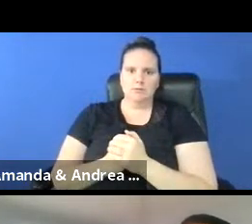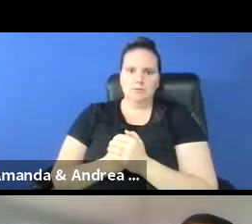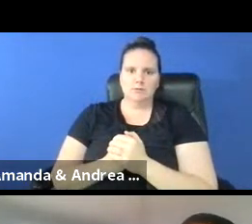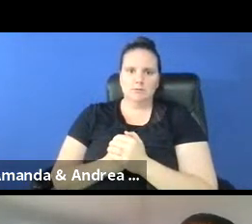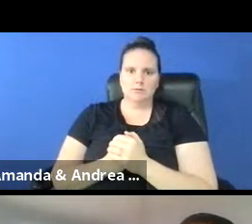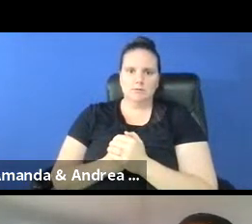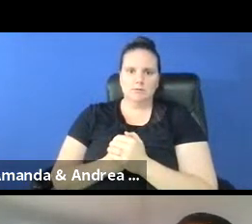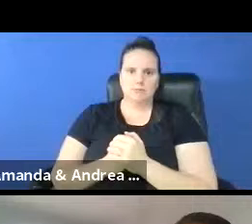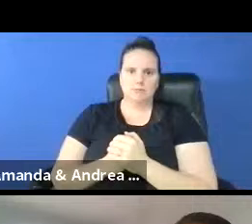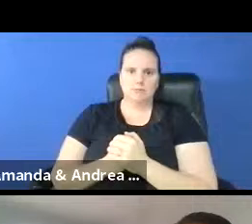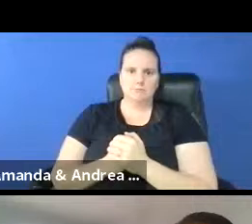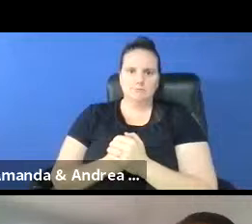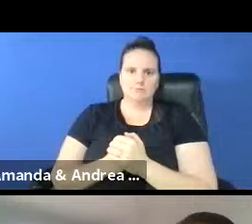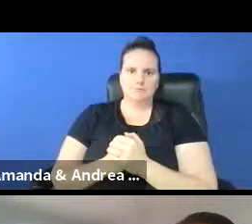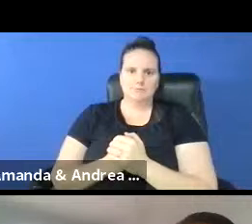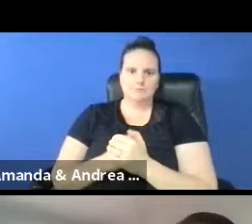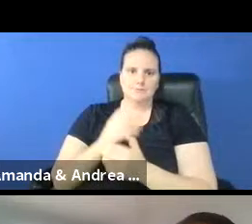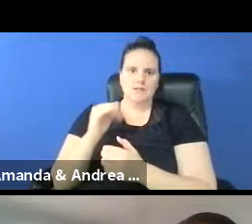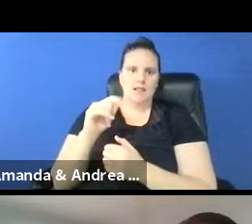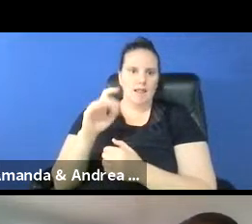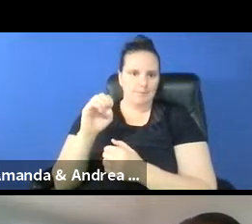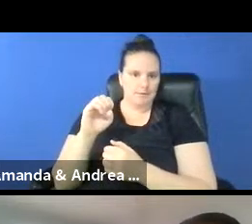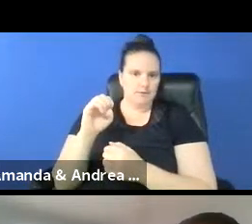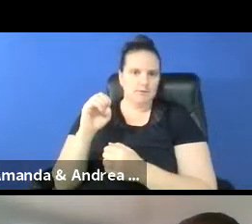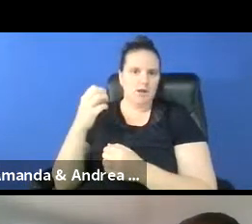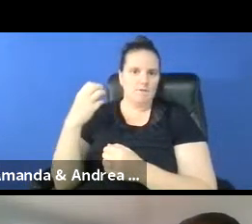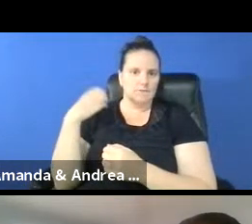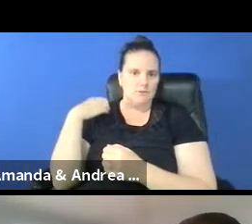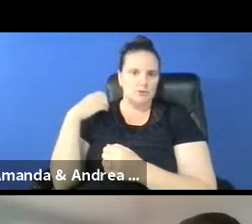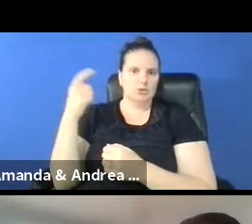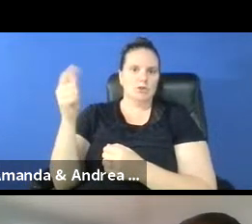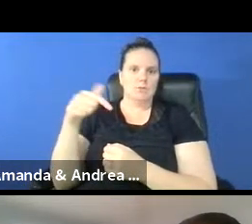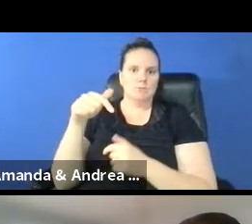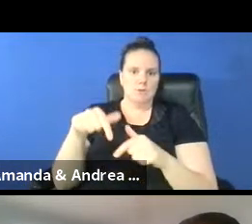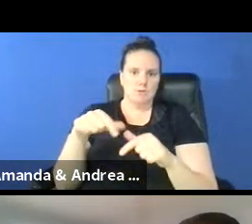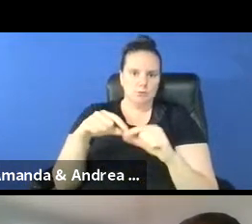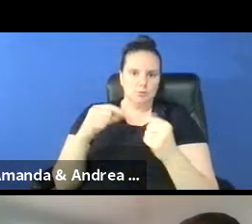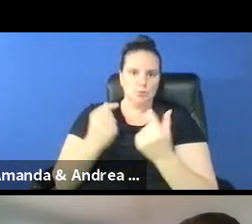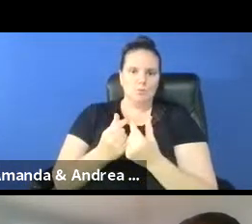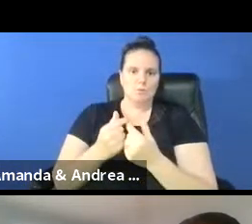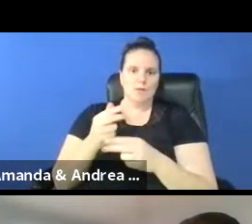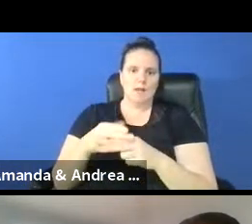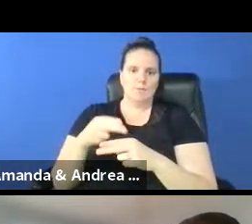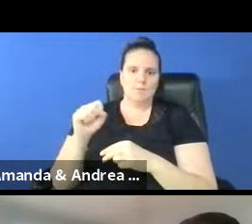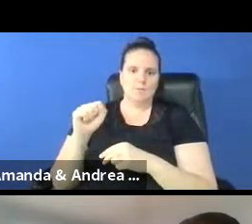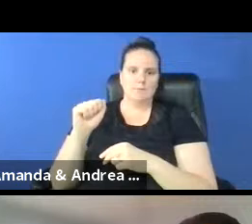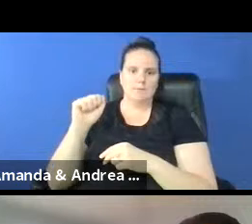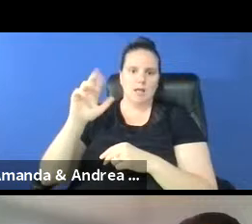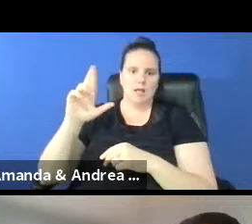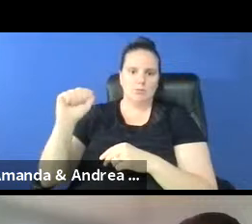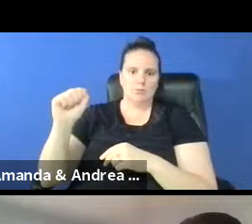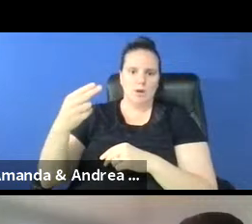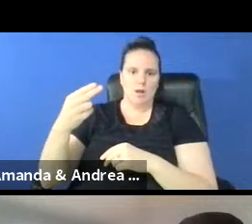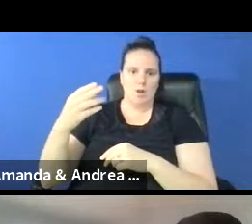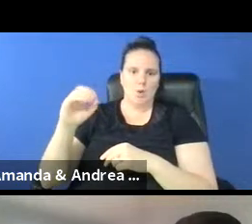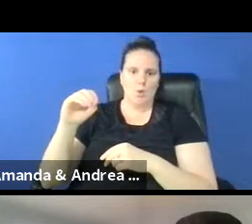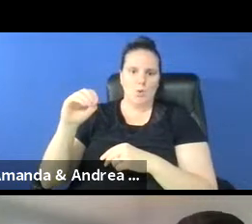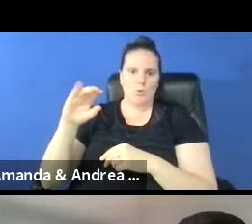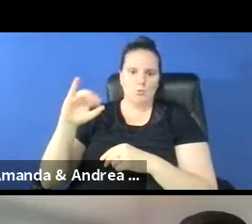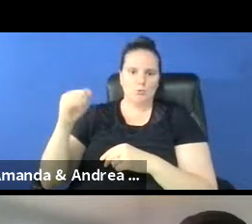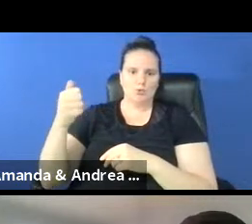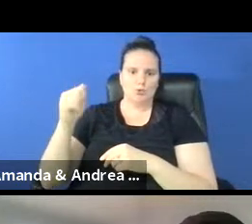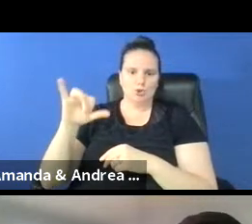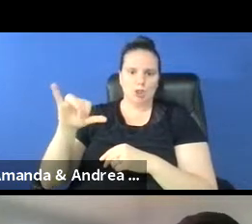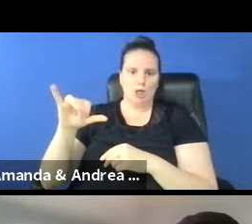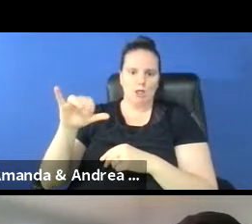our principal climate officer, Sarah Auger, come to this group, not this go round, but